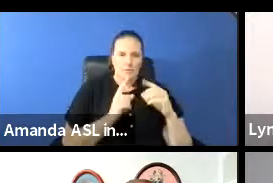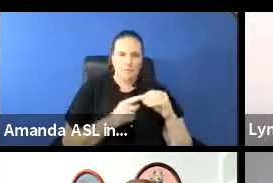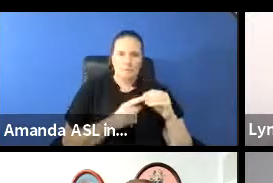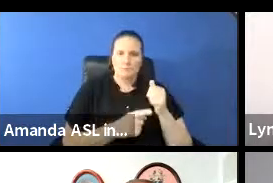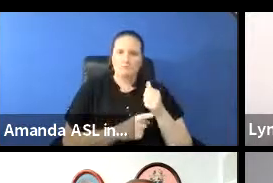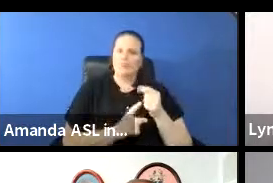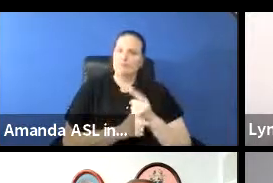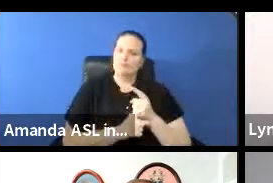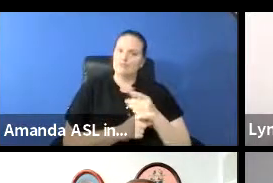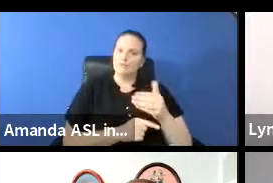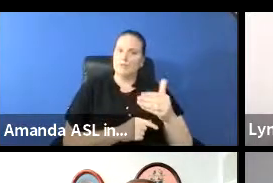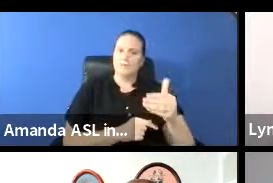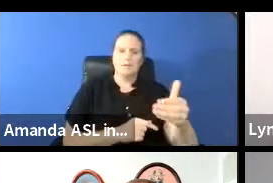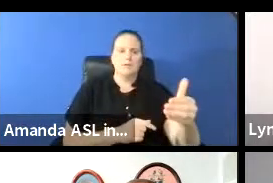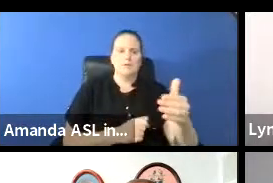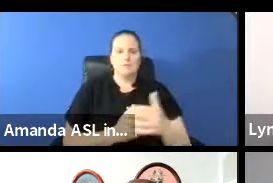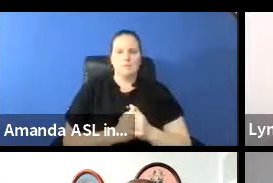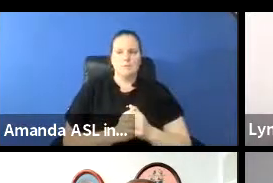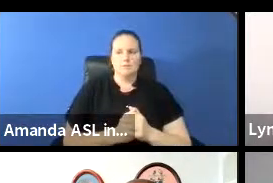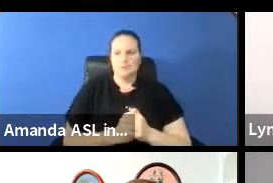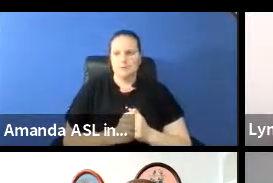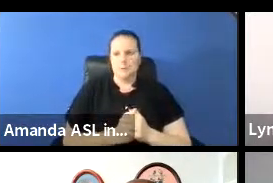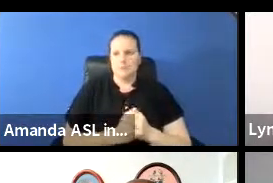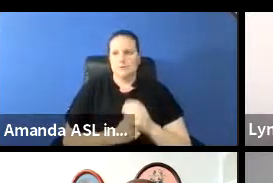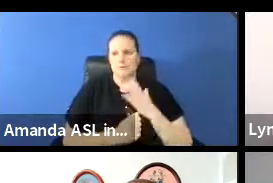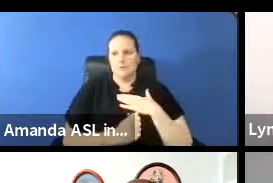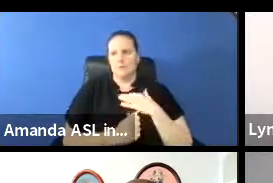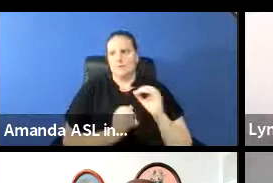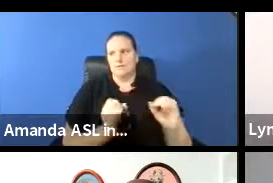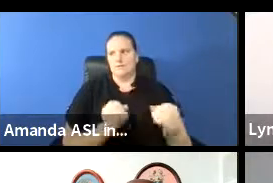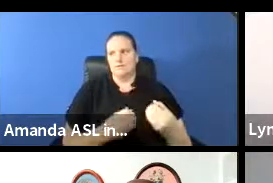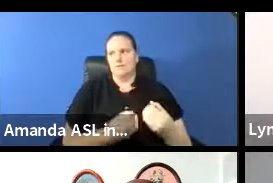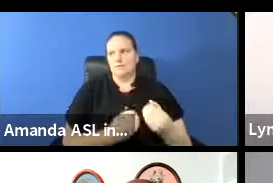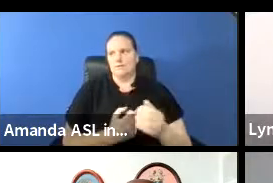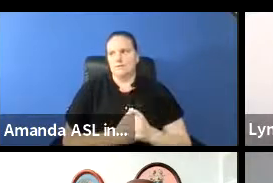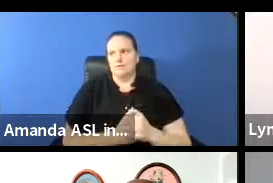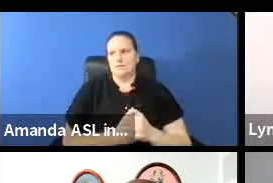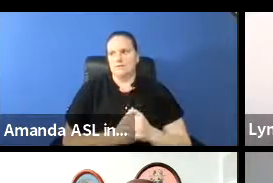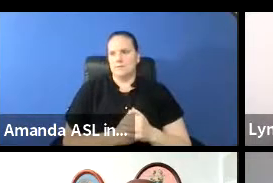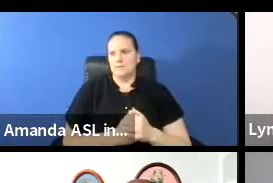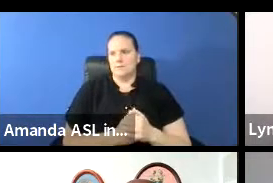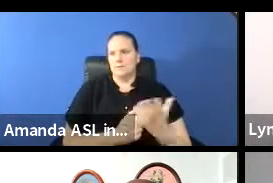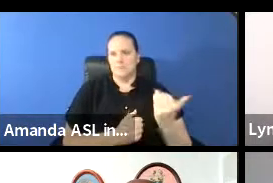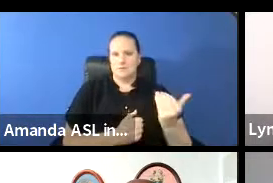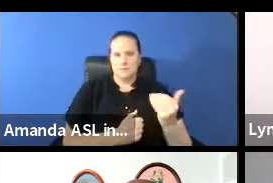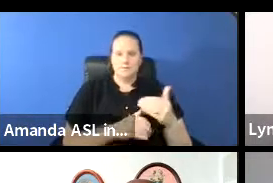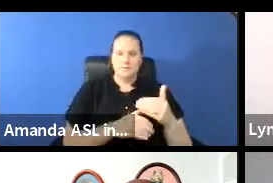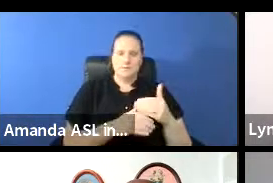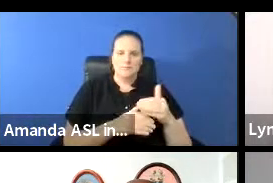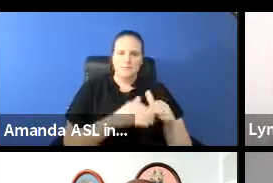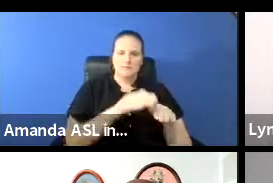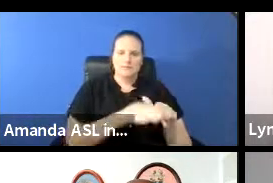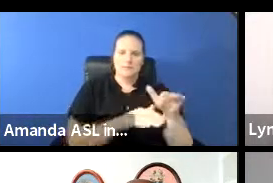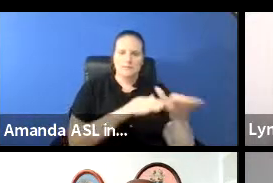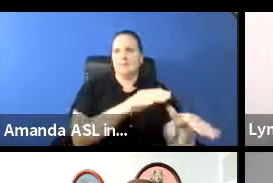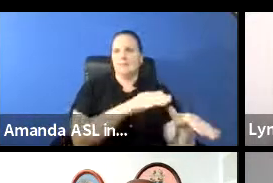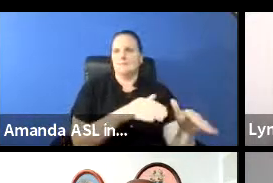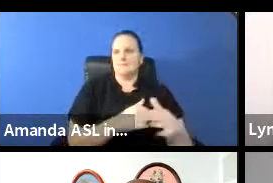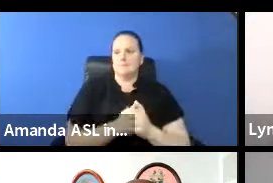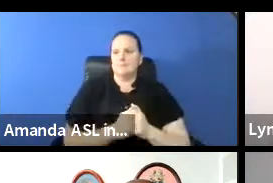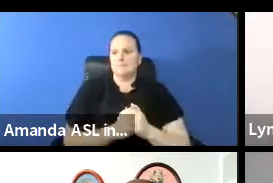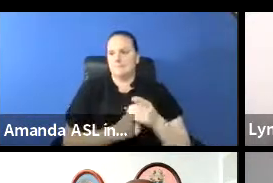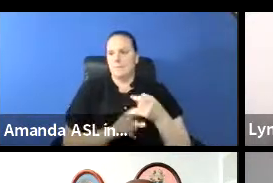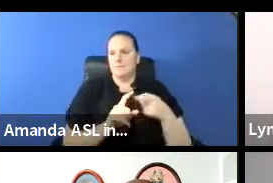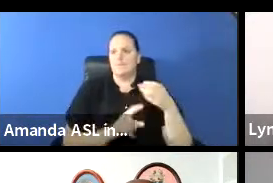regular basis. As a matter of fact, my office is probably 15 steps away from